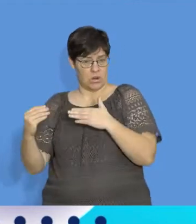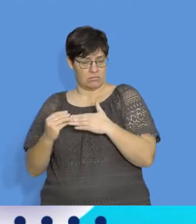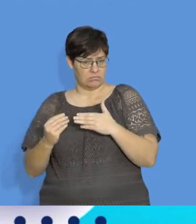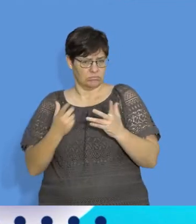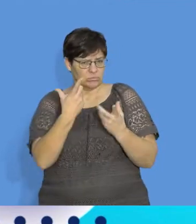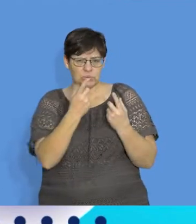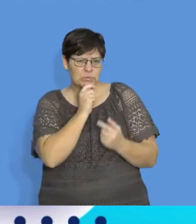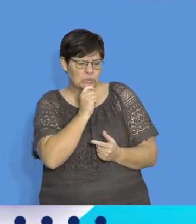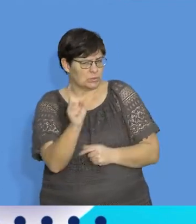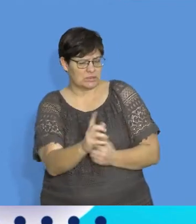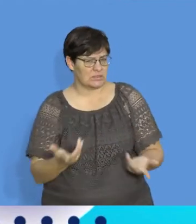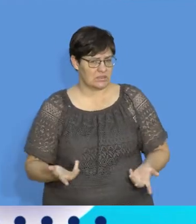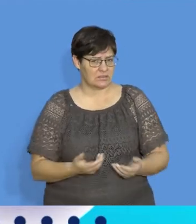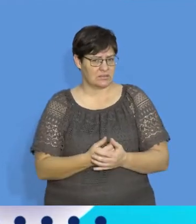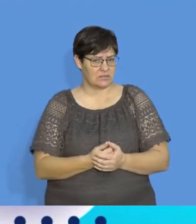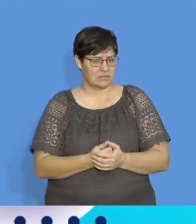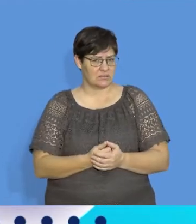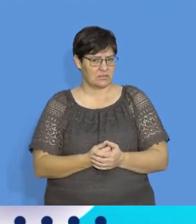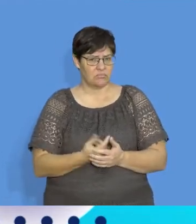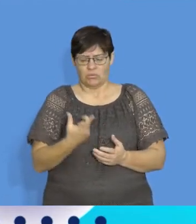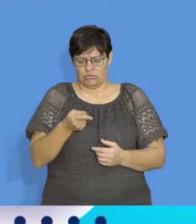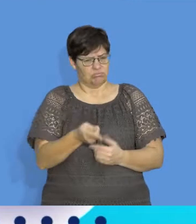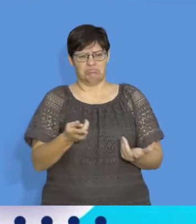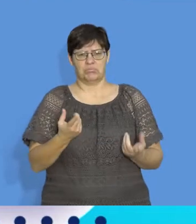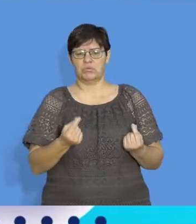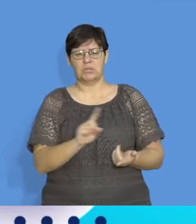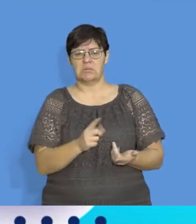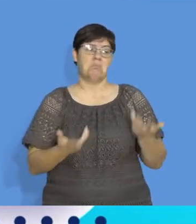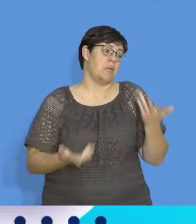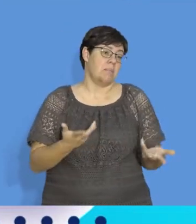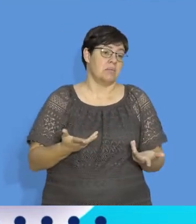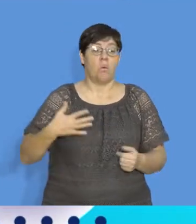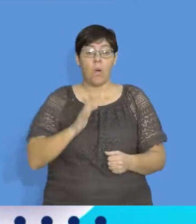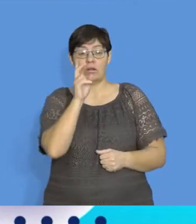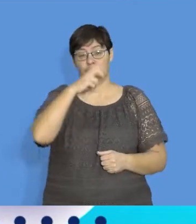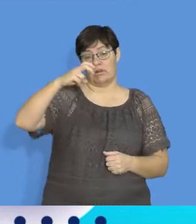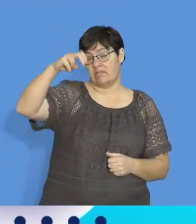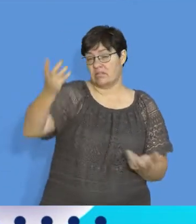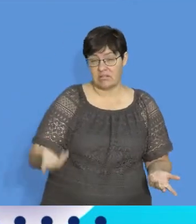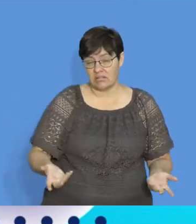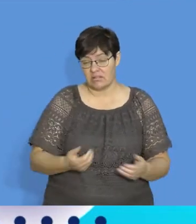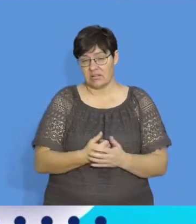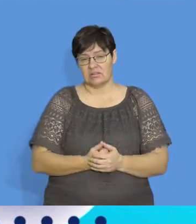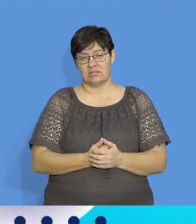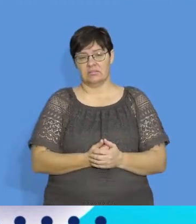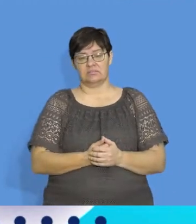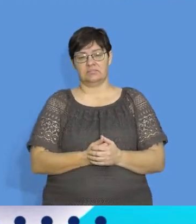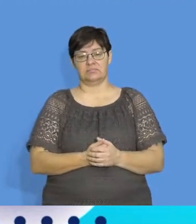Okay, and why should I do that? I might be traveling in future,